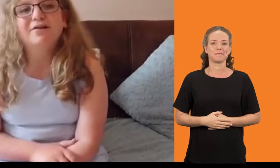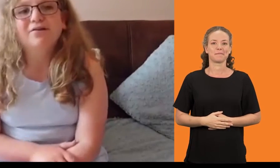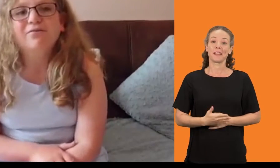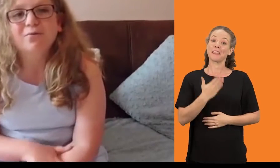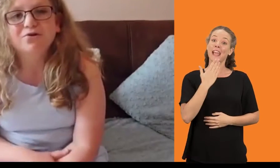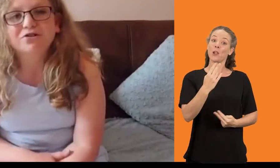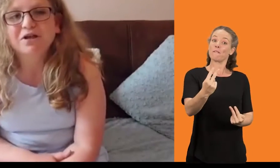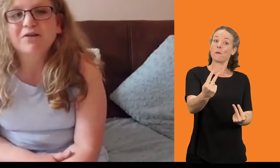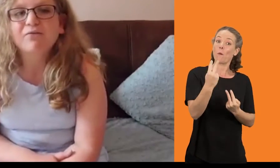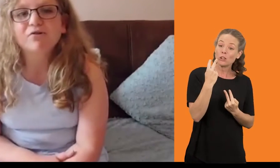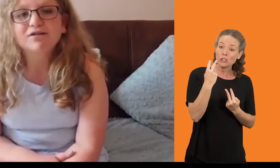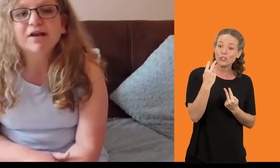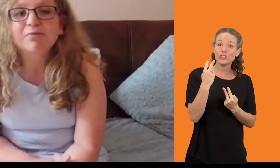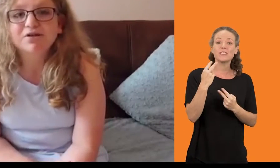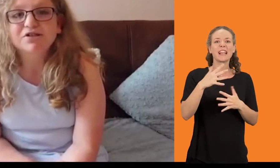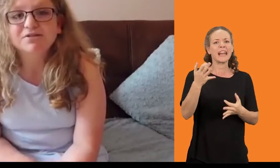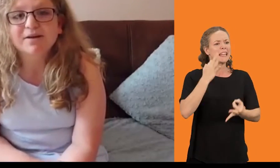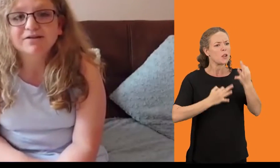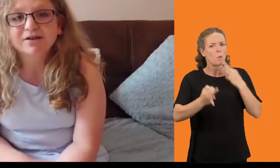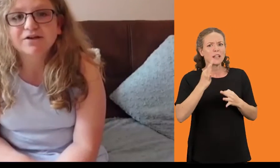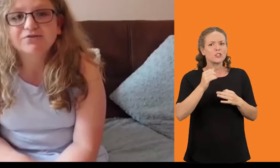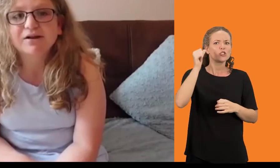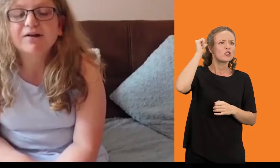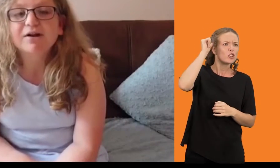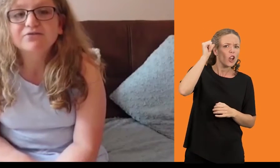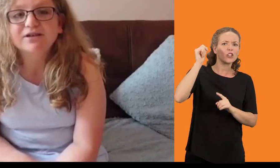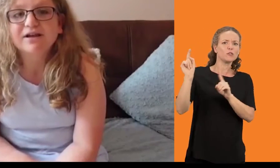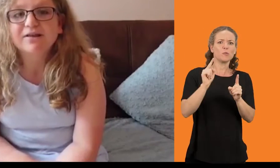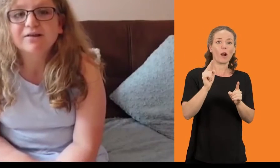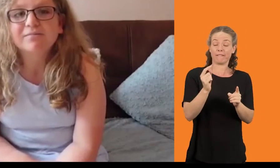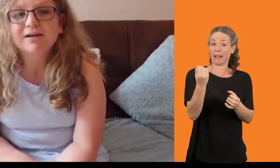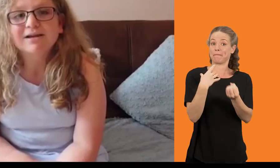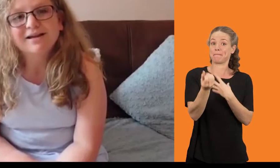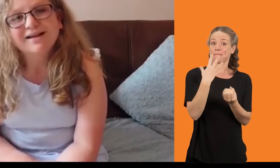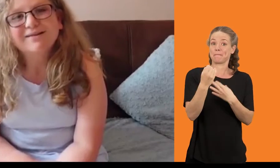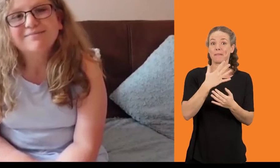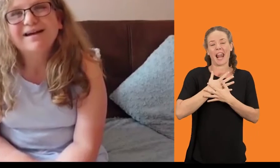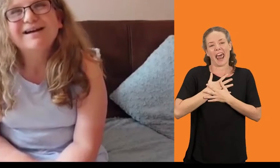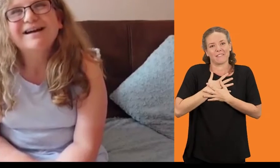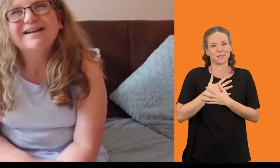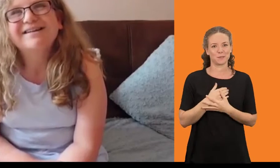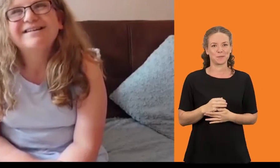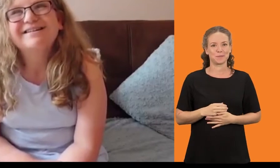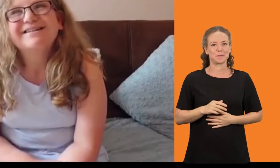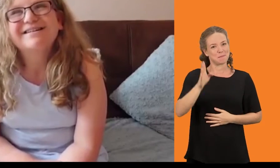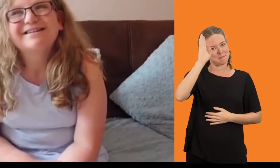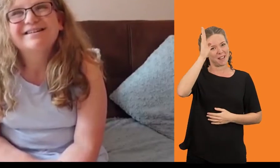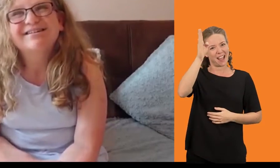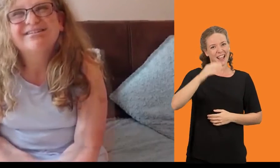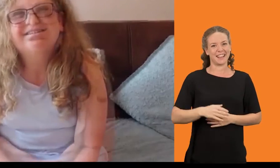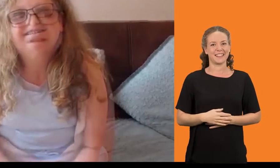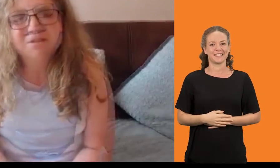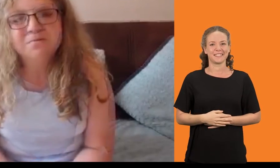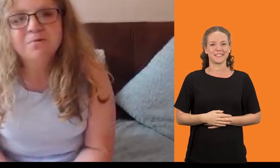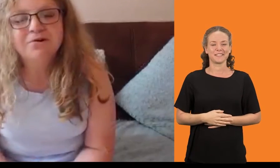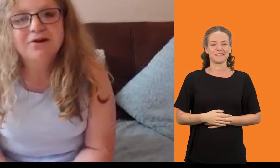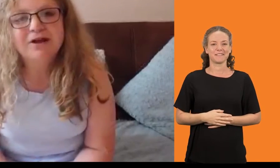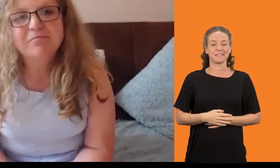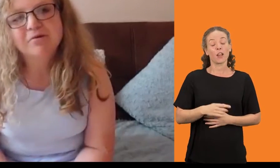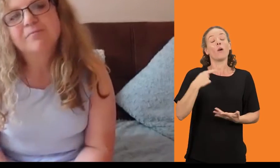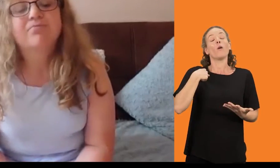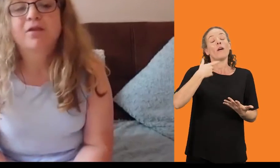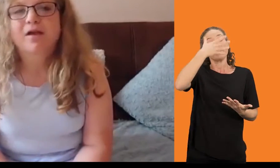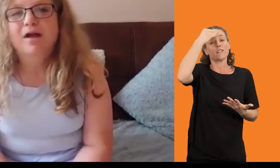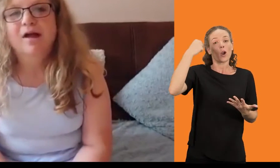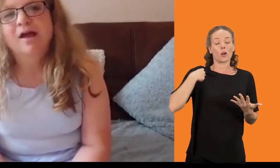Thank you for watching if you've got any questions about surgery I'd love to hear them. Bye! I forgot to mention one